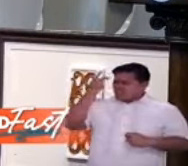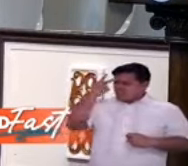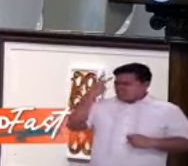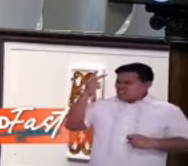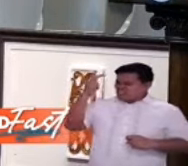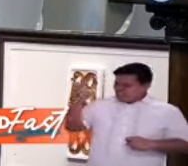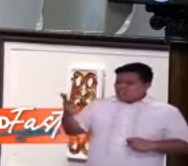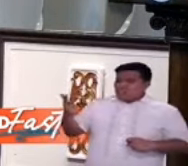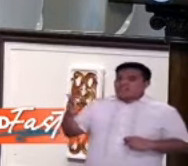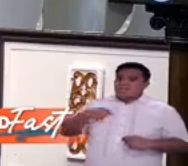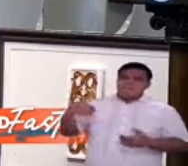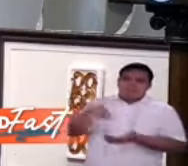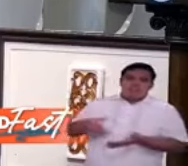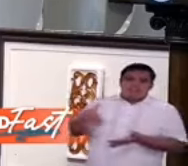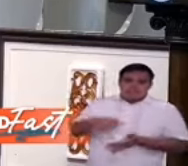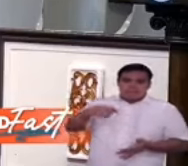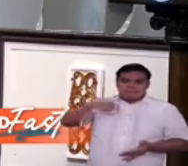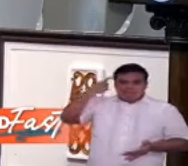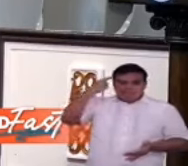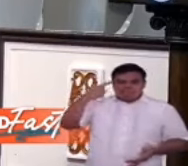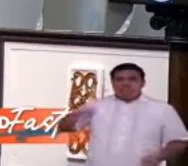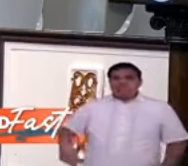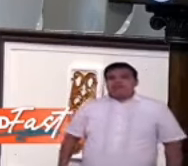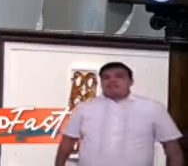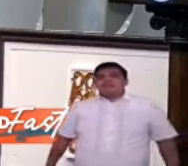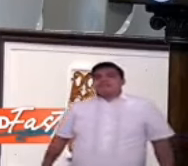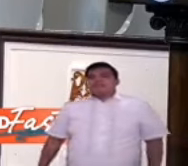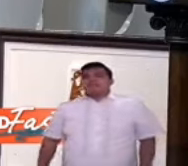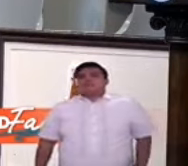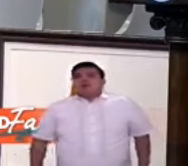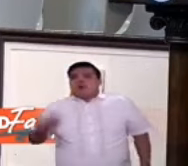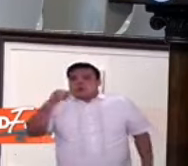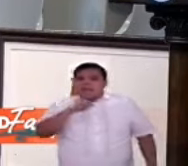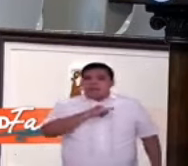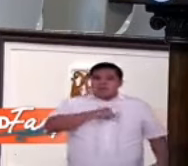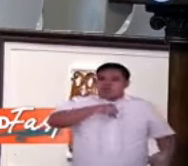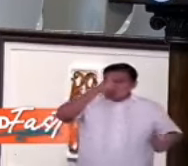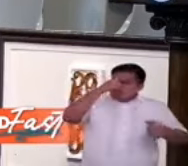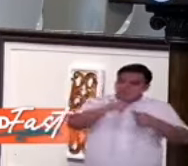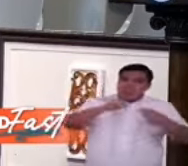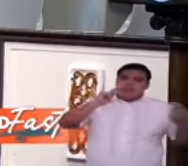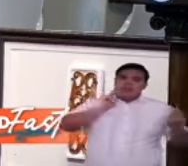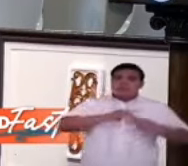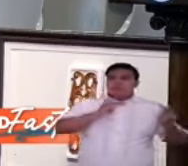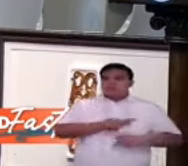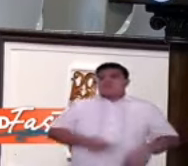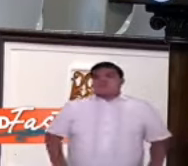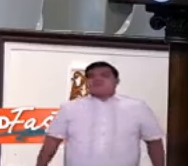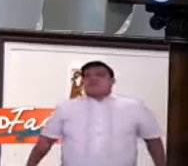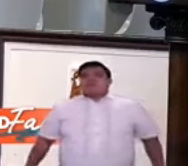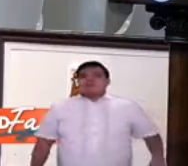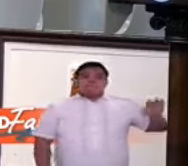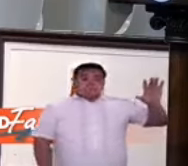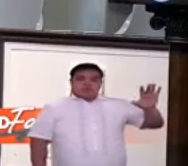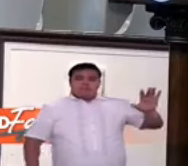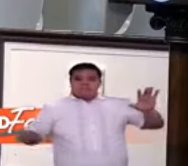twice, thrice, so many times before I would do it. Eh, kahinumdum ko sa sakit. Nya kung atong